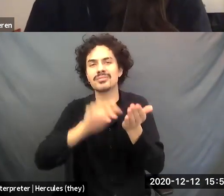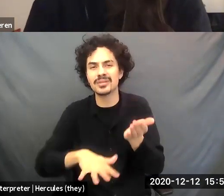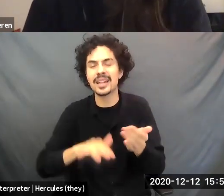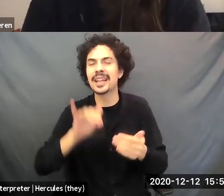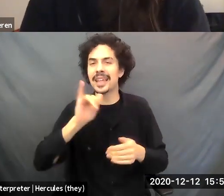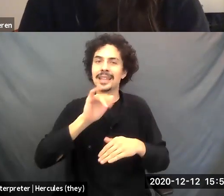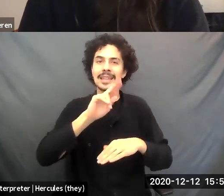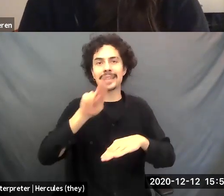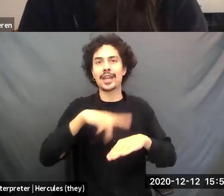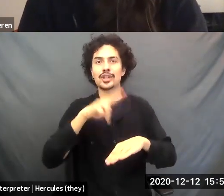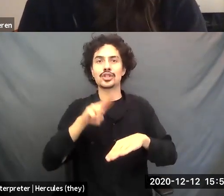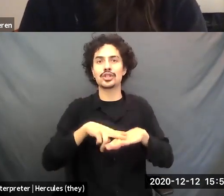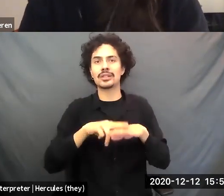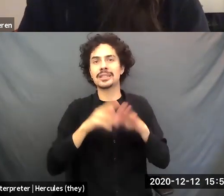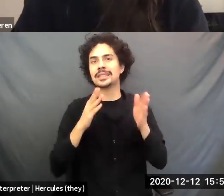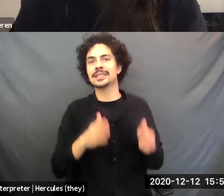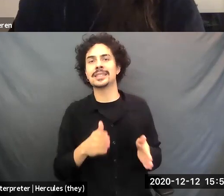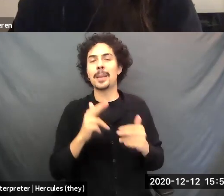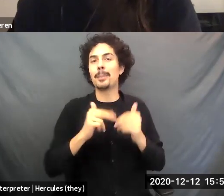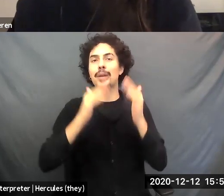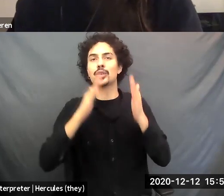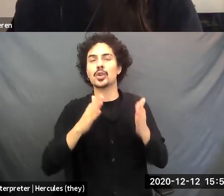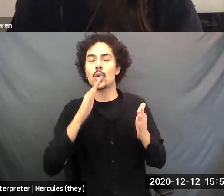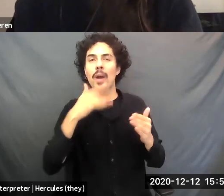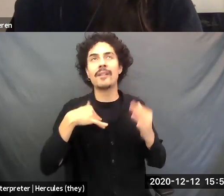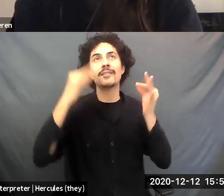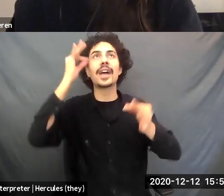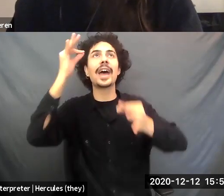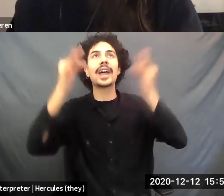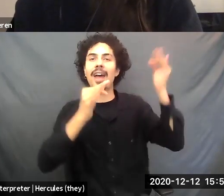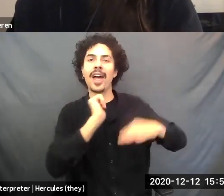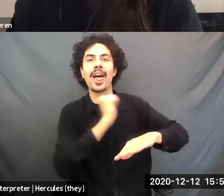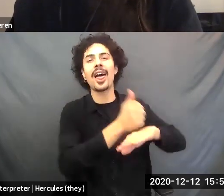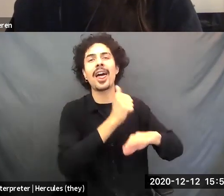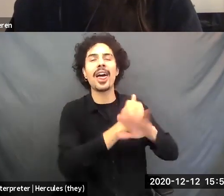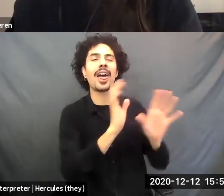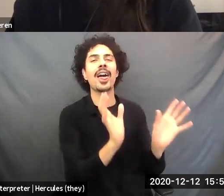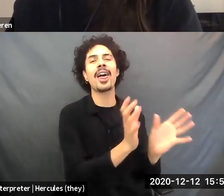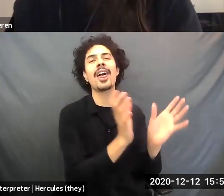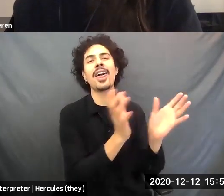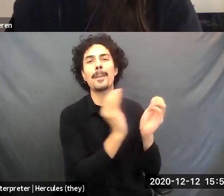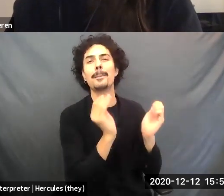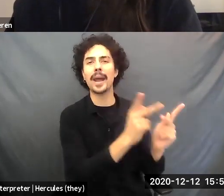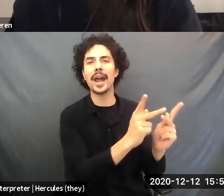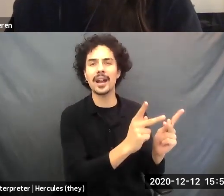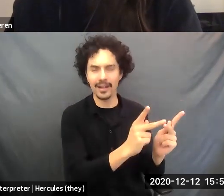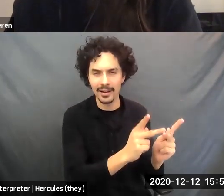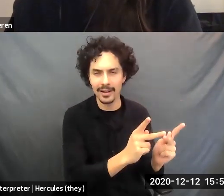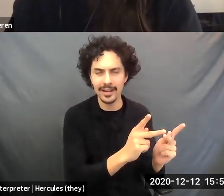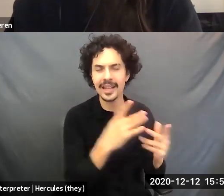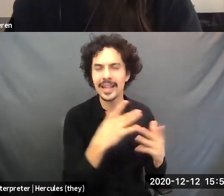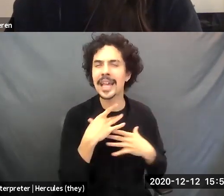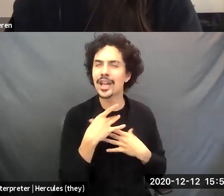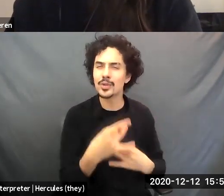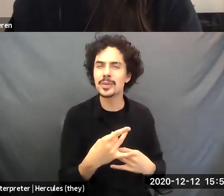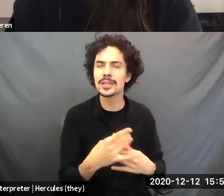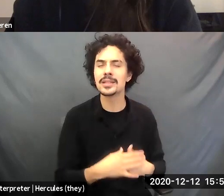all this this fantasy of restoring them. And it's